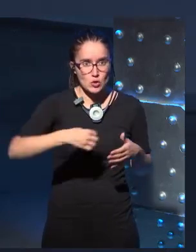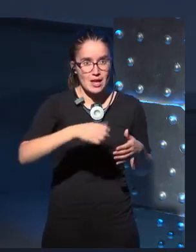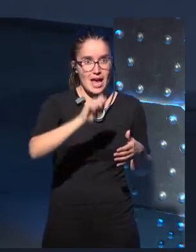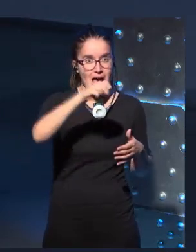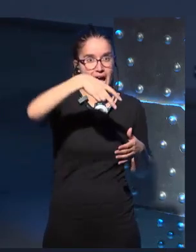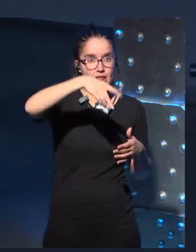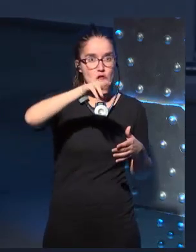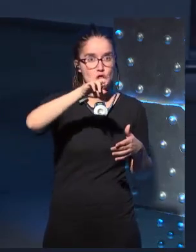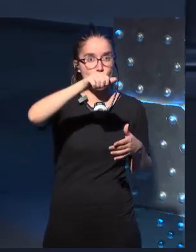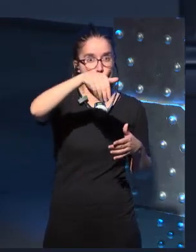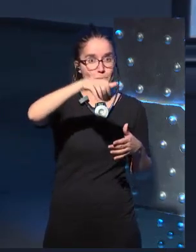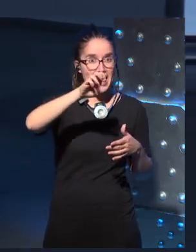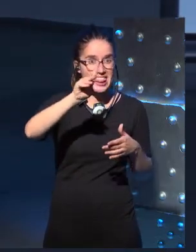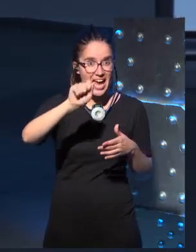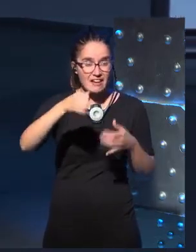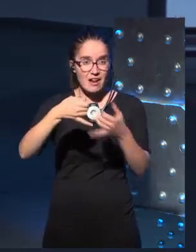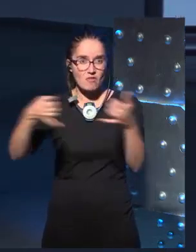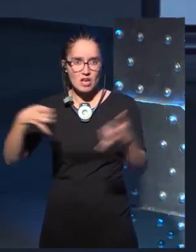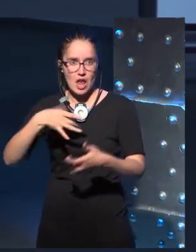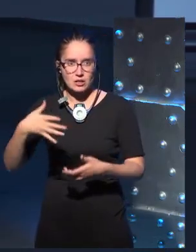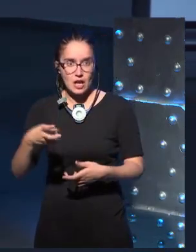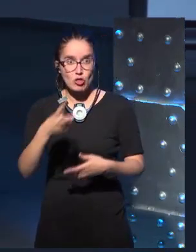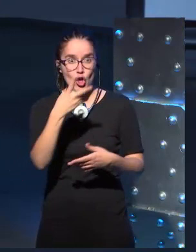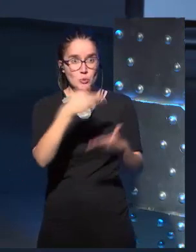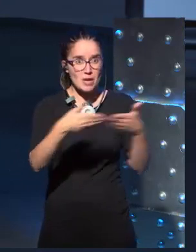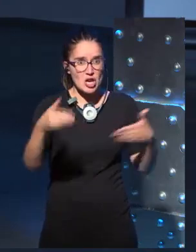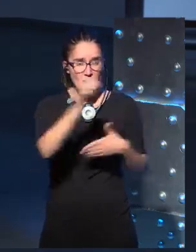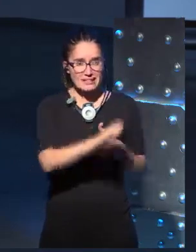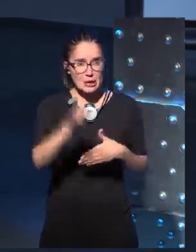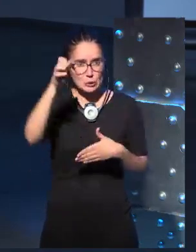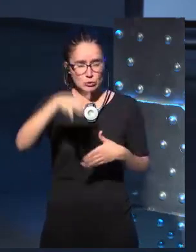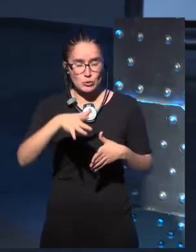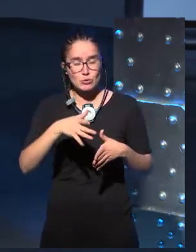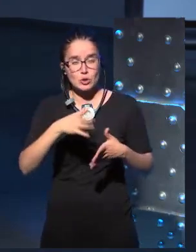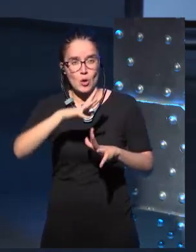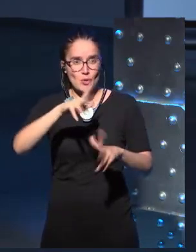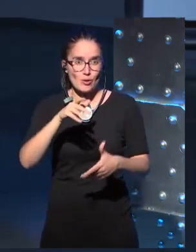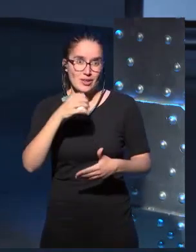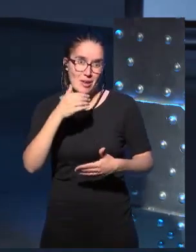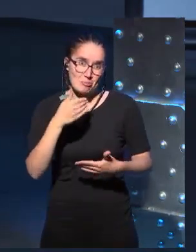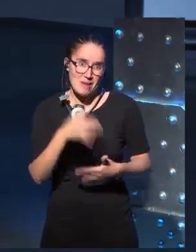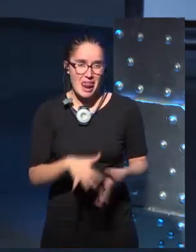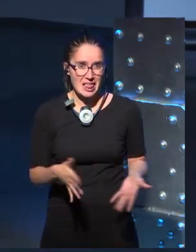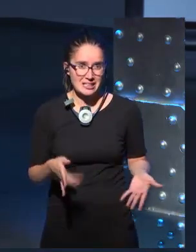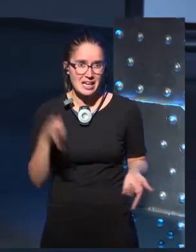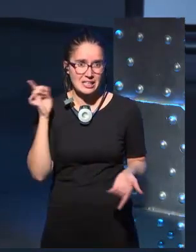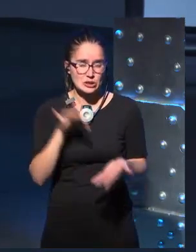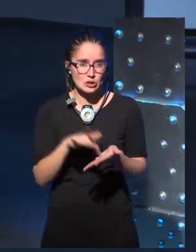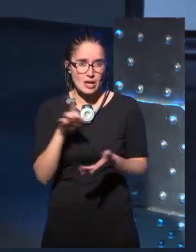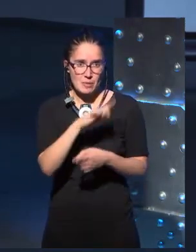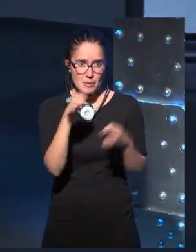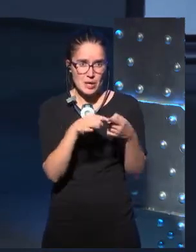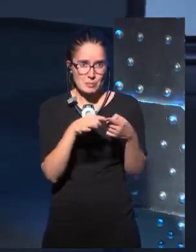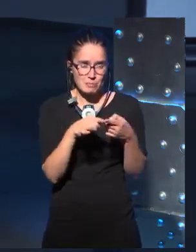Way. I have a few bad news for you tonight. Here comes one. You know that things